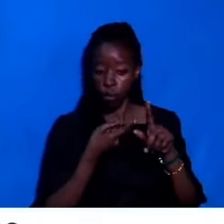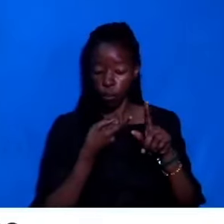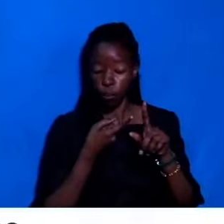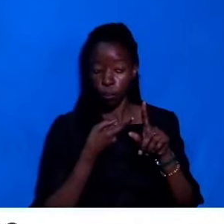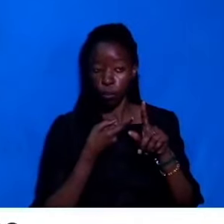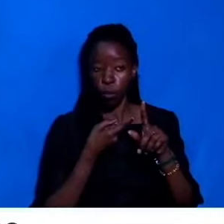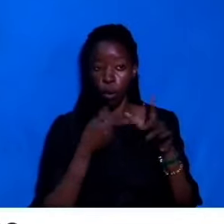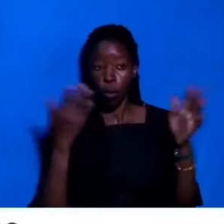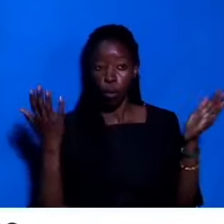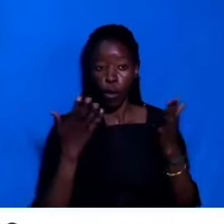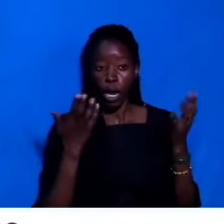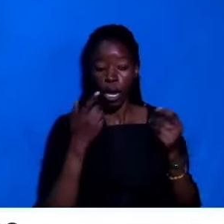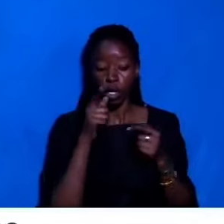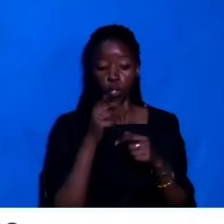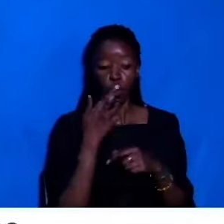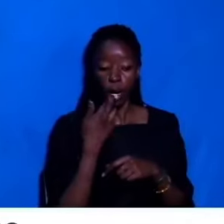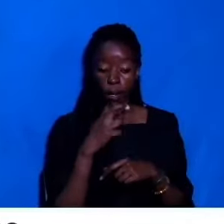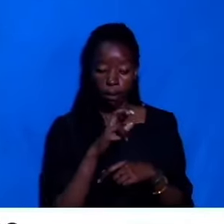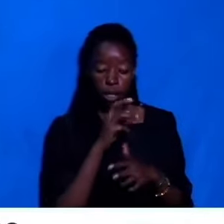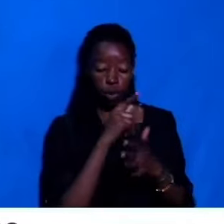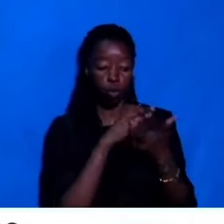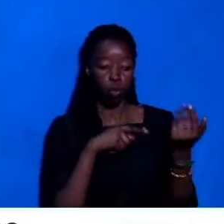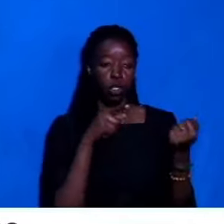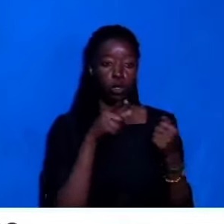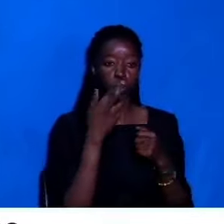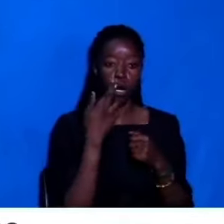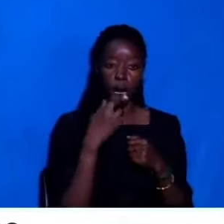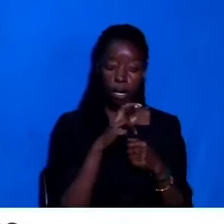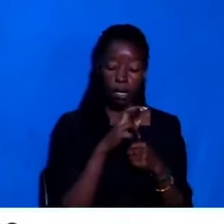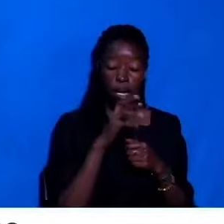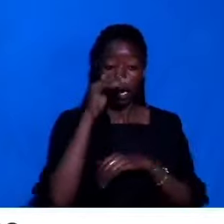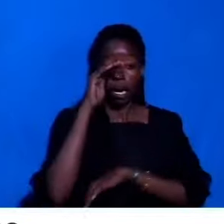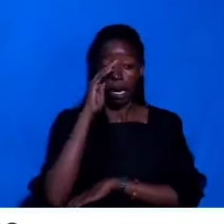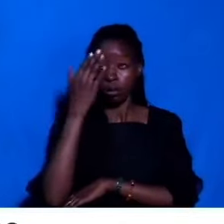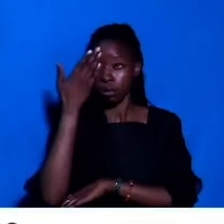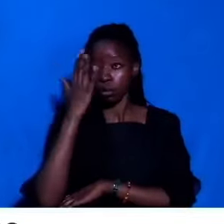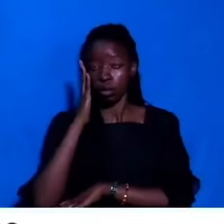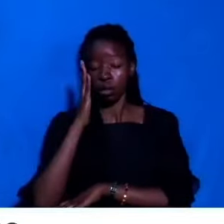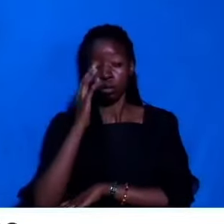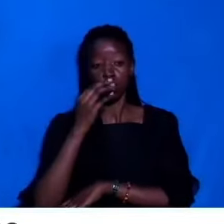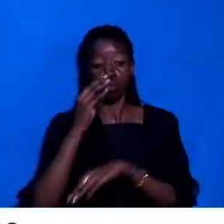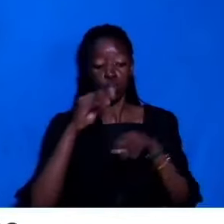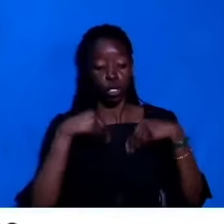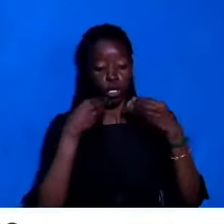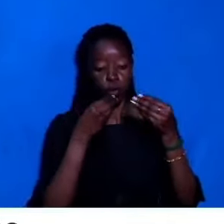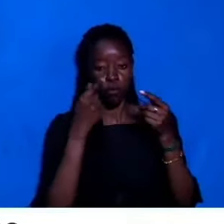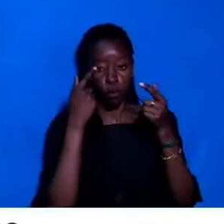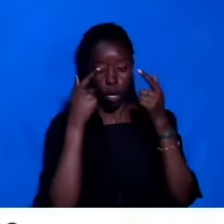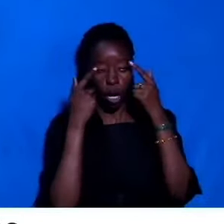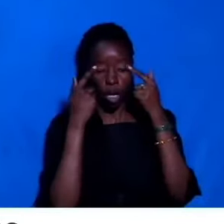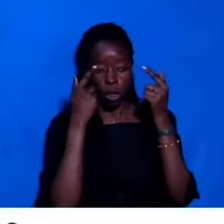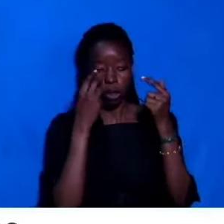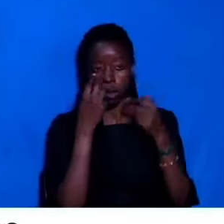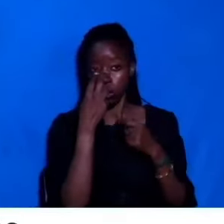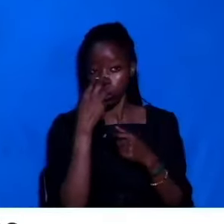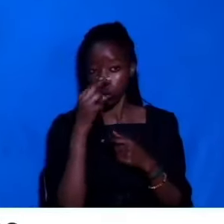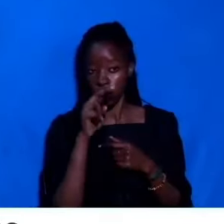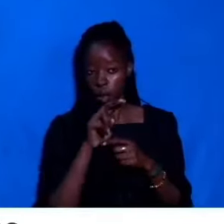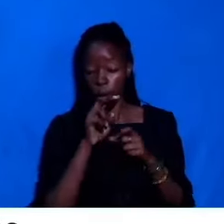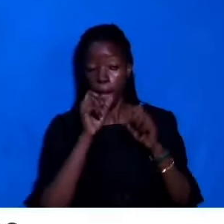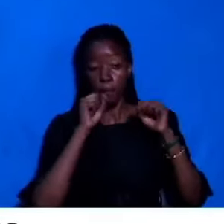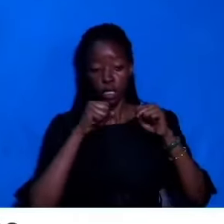you have, even who you are. Ask God to give you eyes to see then you will appreciate.